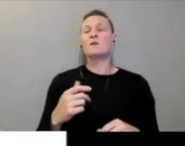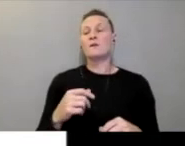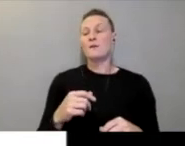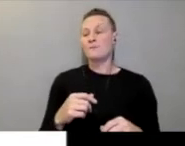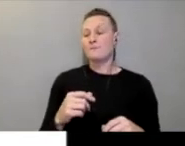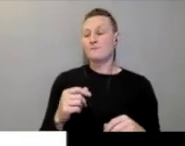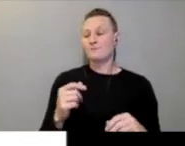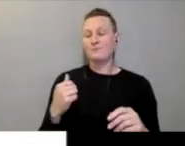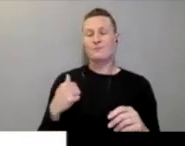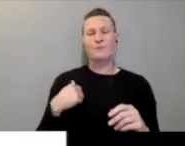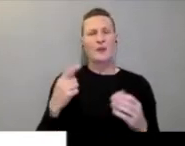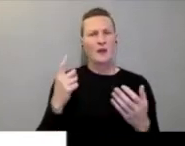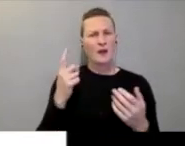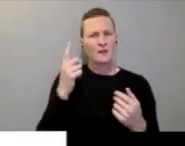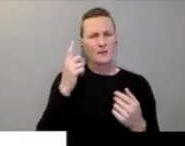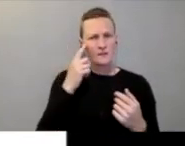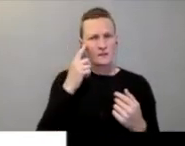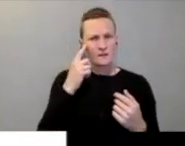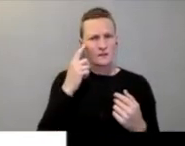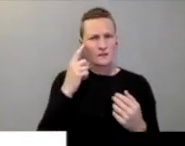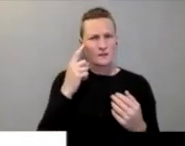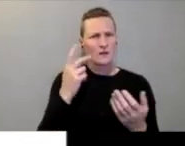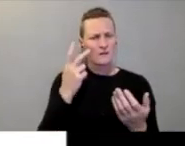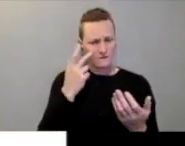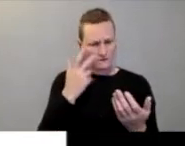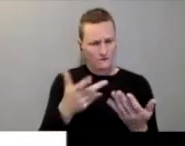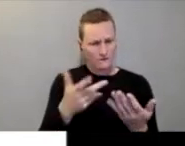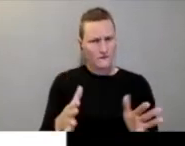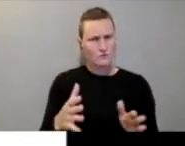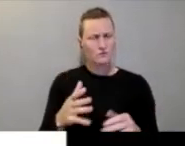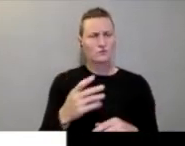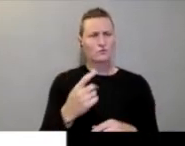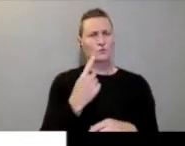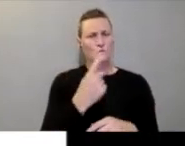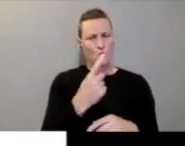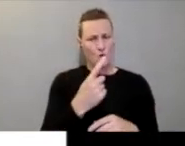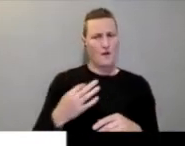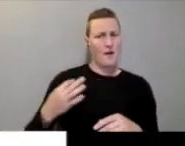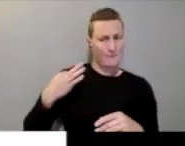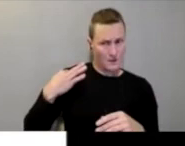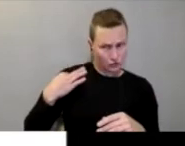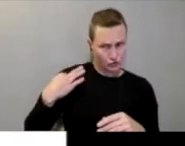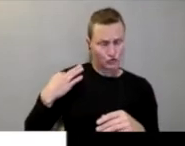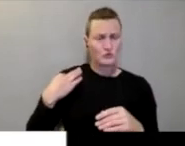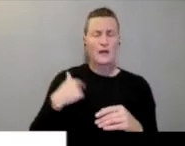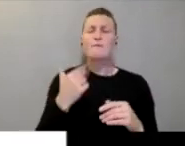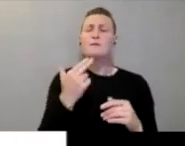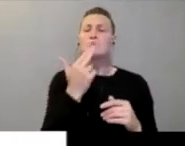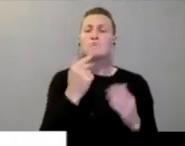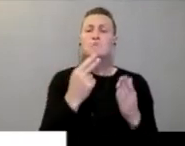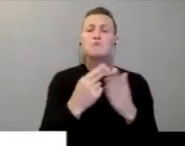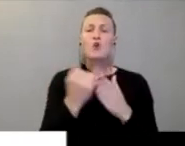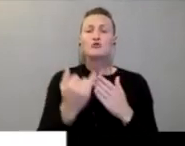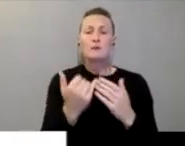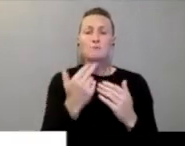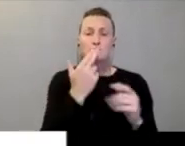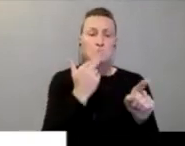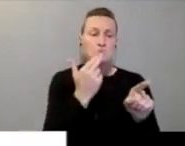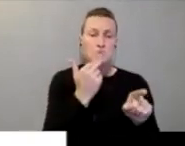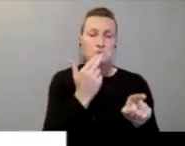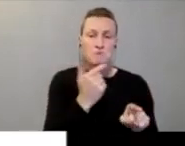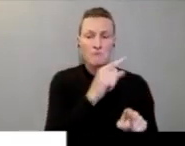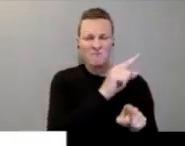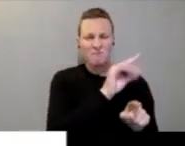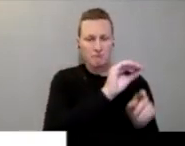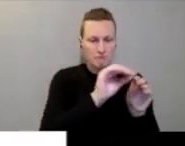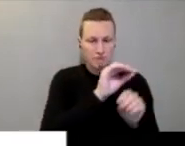of multiple smaller projects, and whether that was eligible. And I would say yes to that as well.